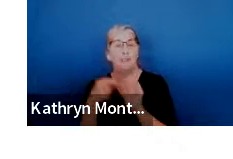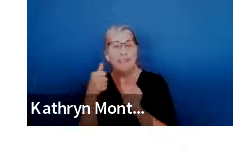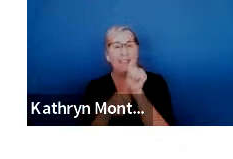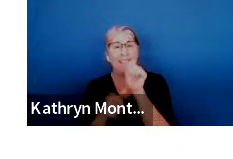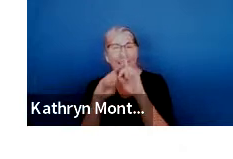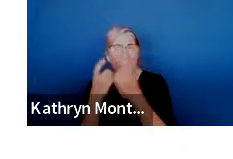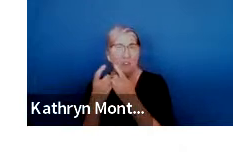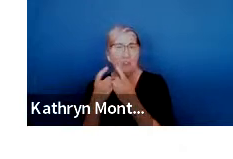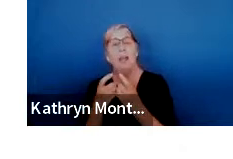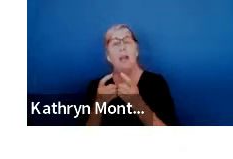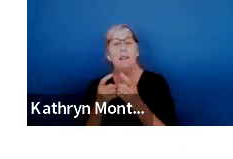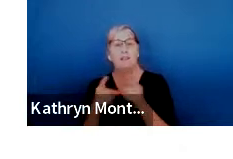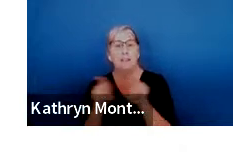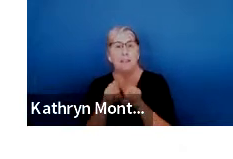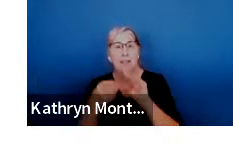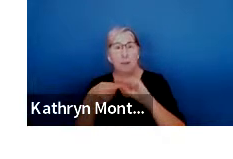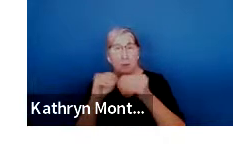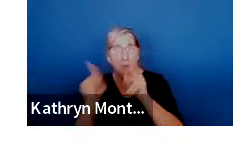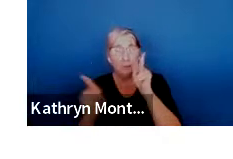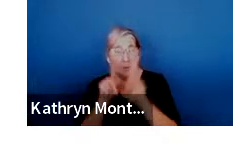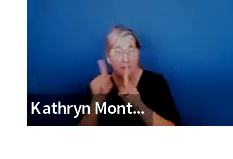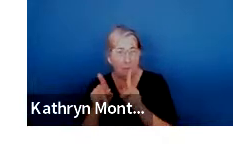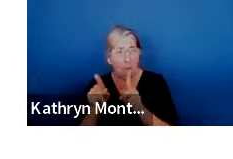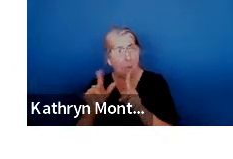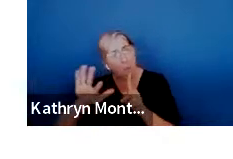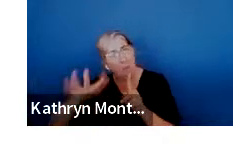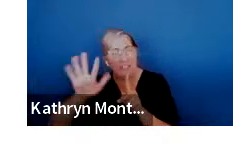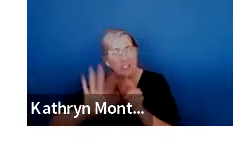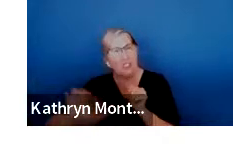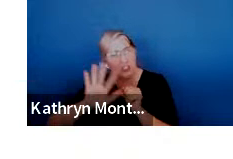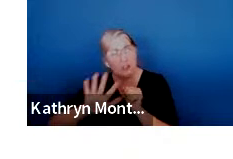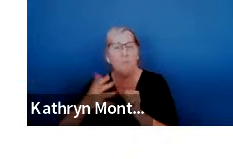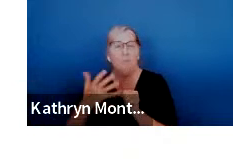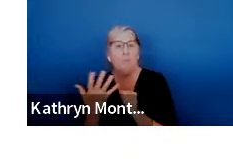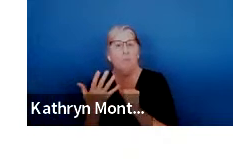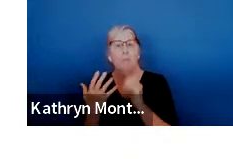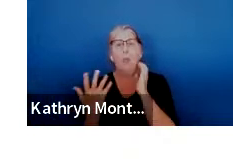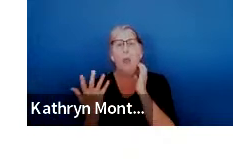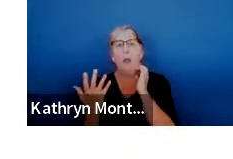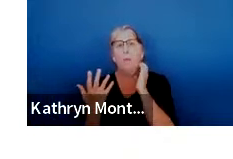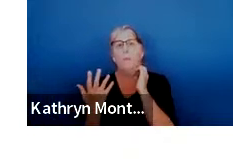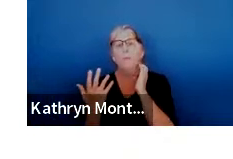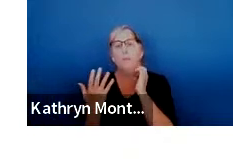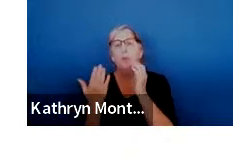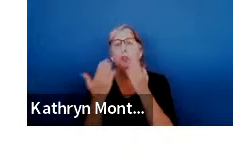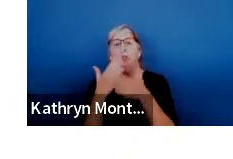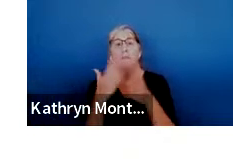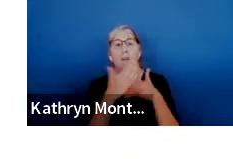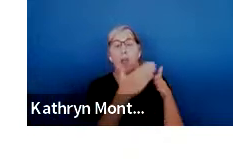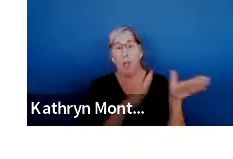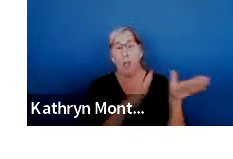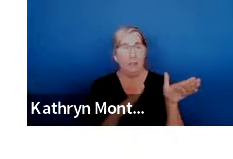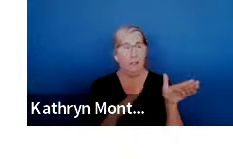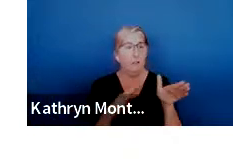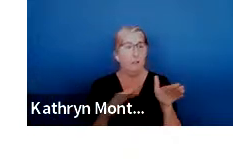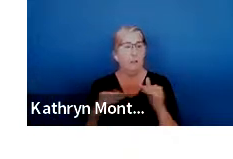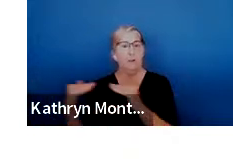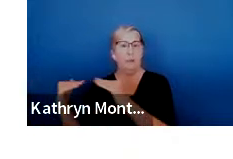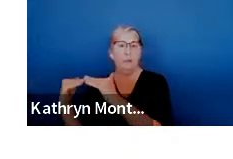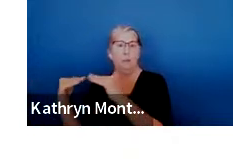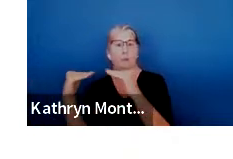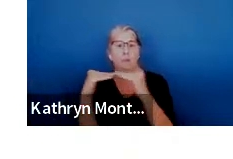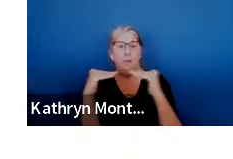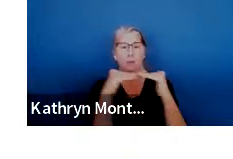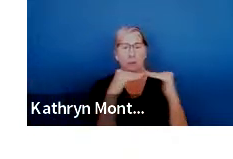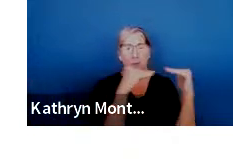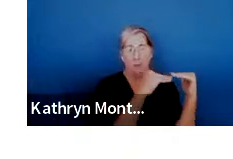plus or minus a small amount, because there's a little bit of error. But essentially, you divide for this particular